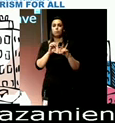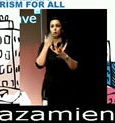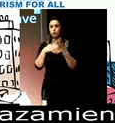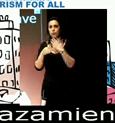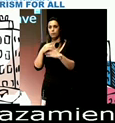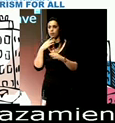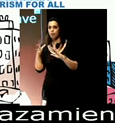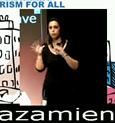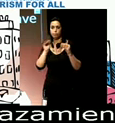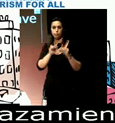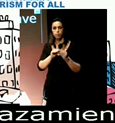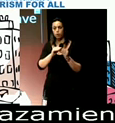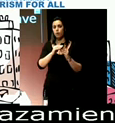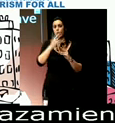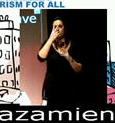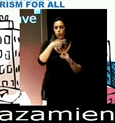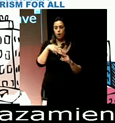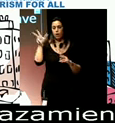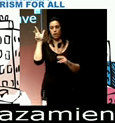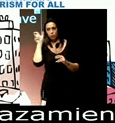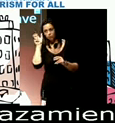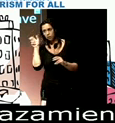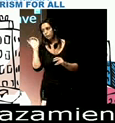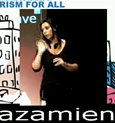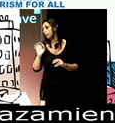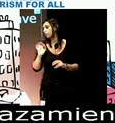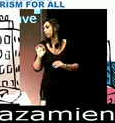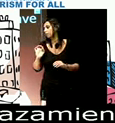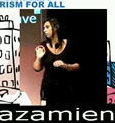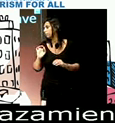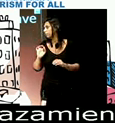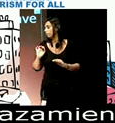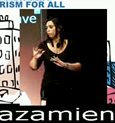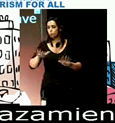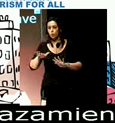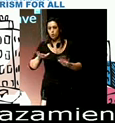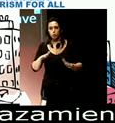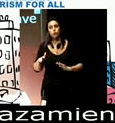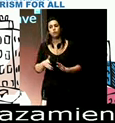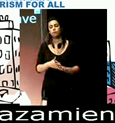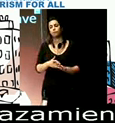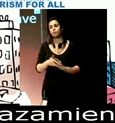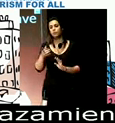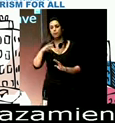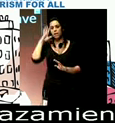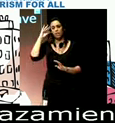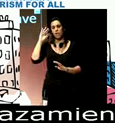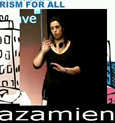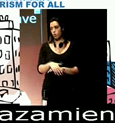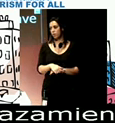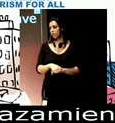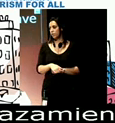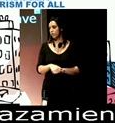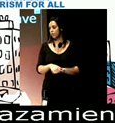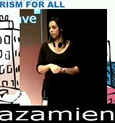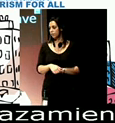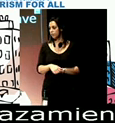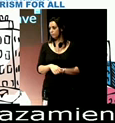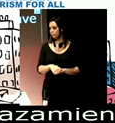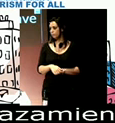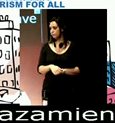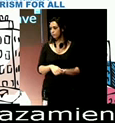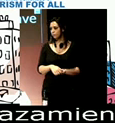accessible for all kinds of disabilities, hearing, visual,